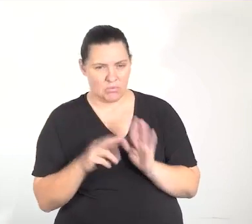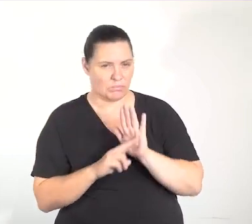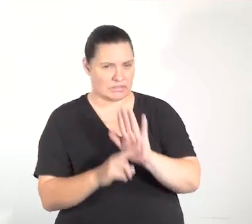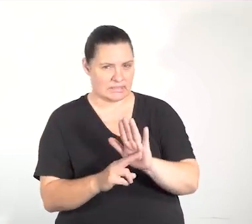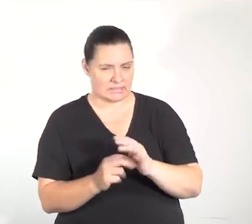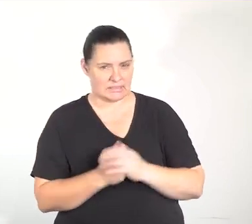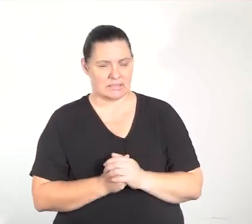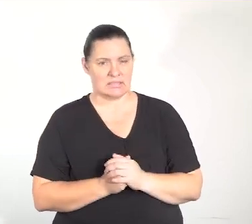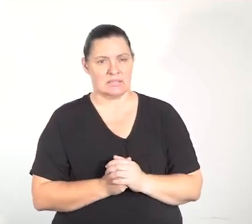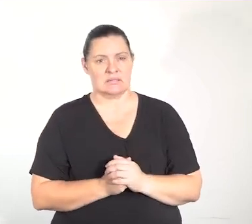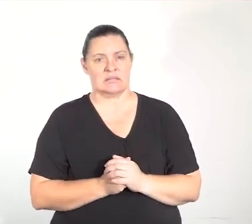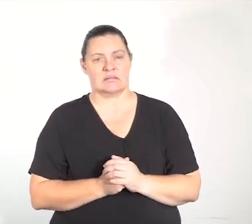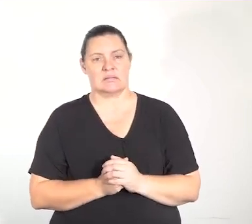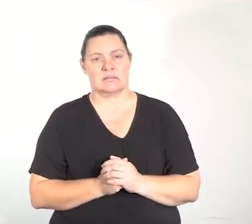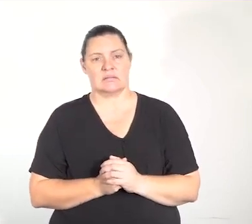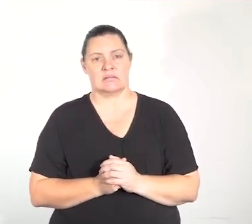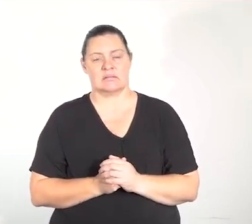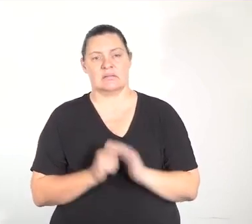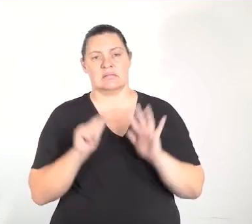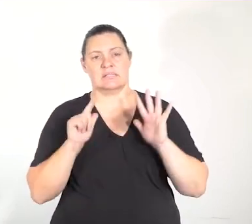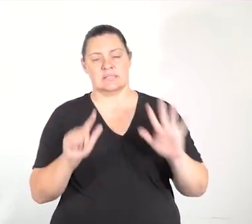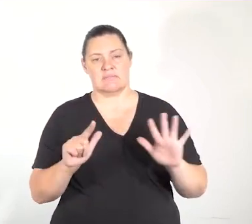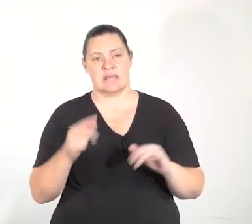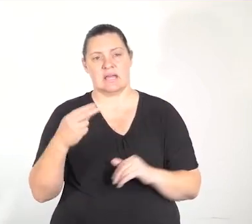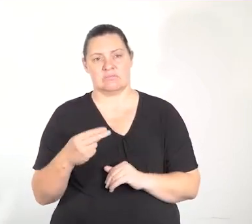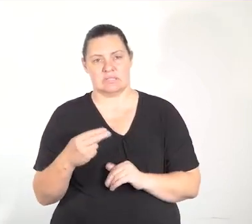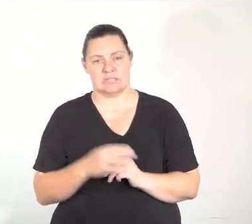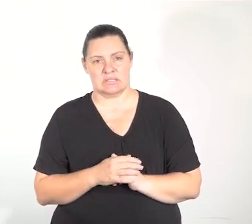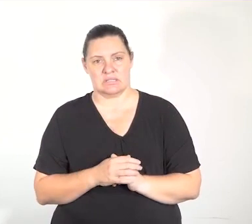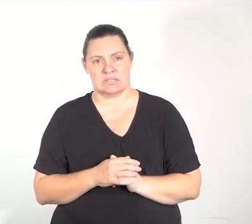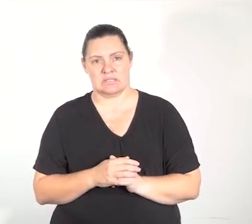we represent our interest rate? That is 7 hundredths.